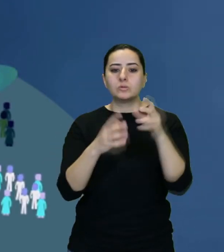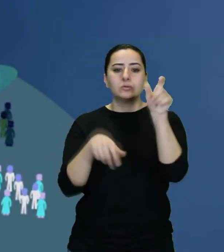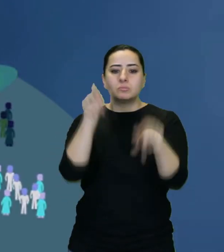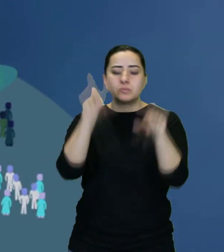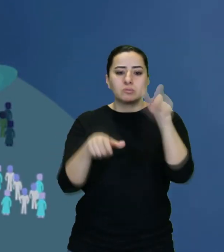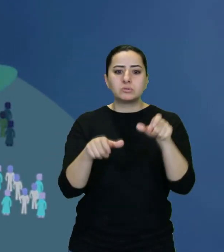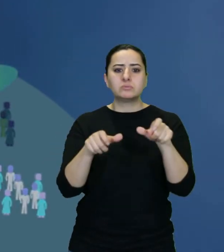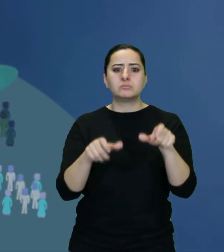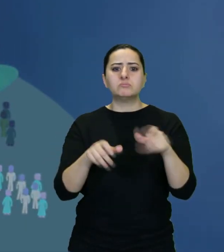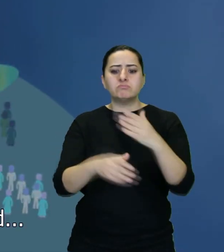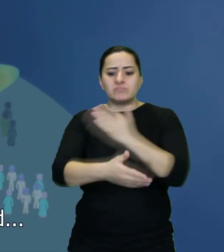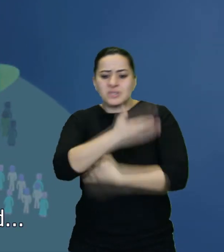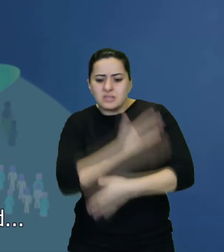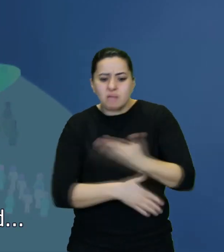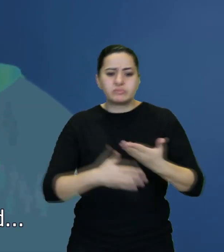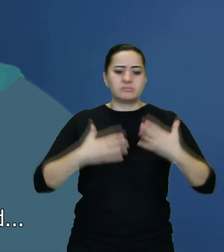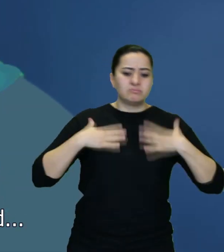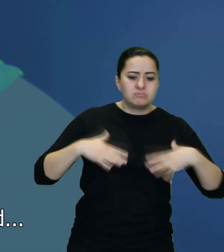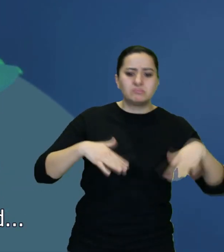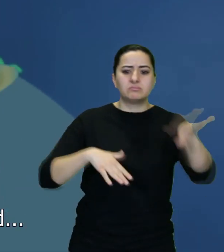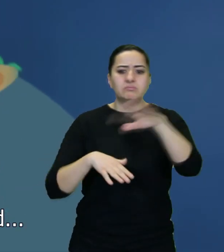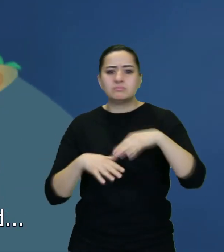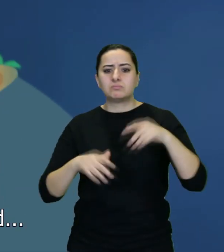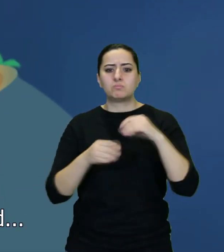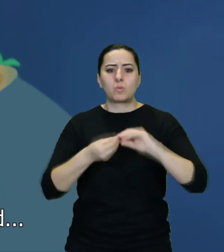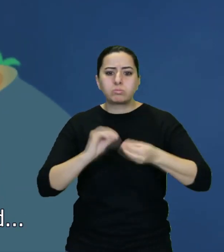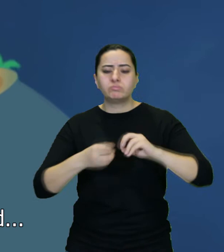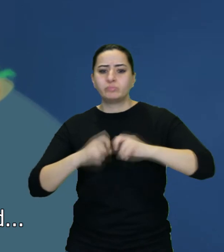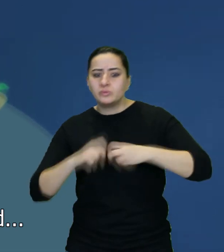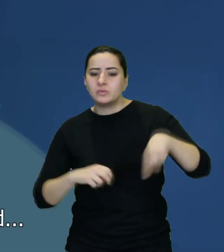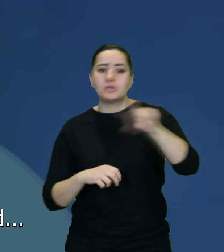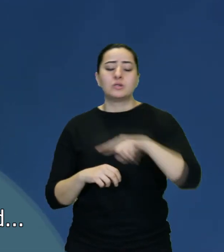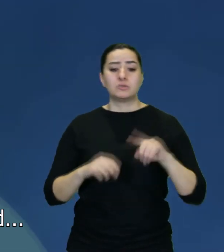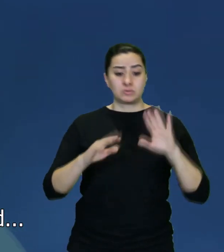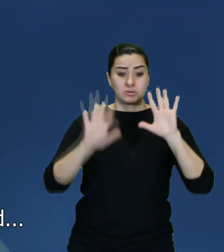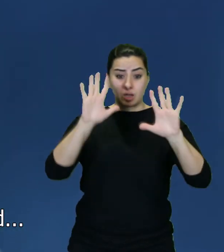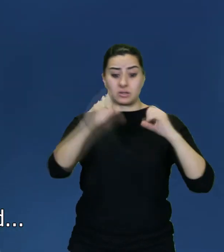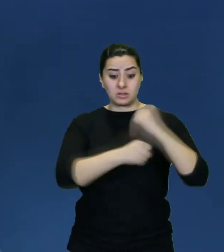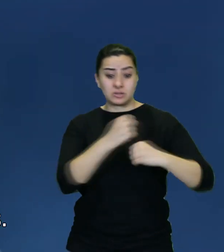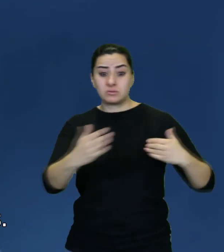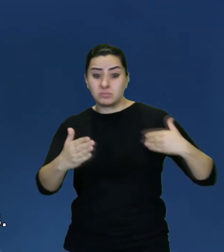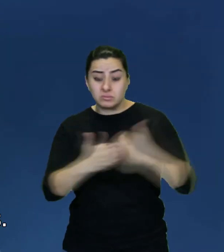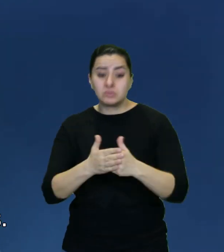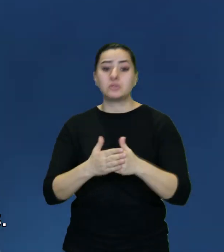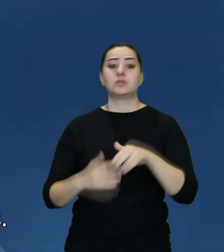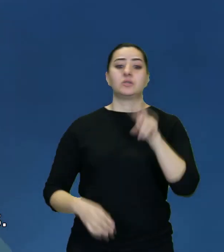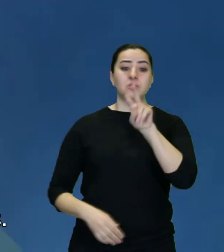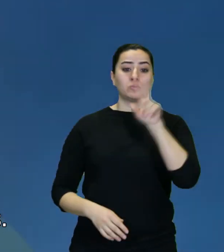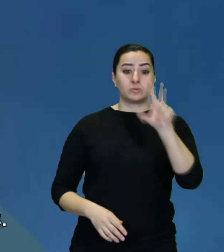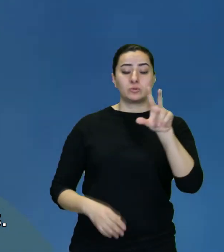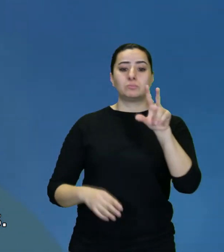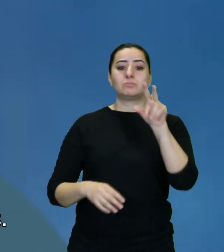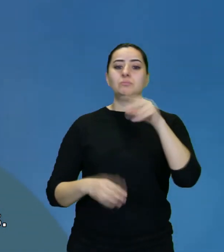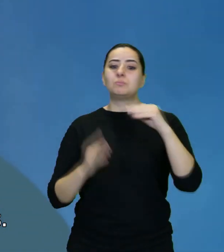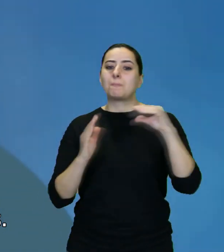by 2030. In the last 10 years, over 1.4 million people were injured and 24 million have been